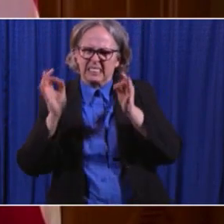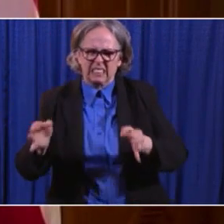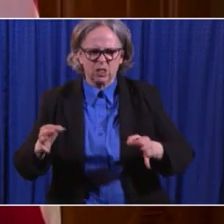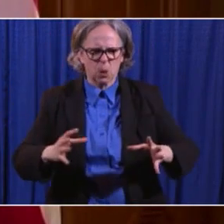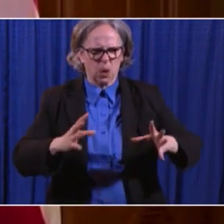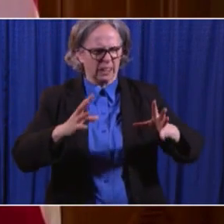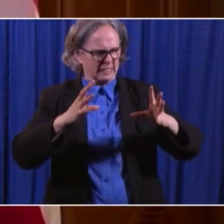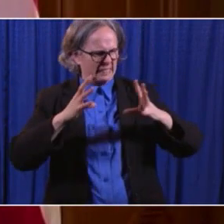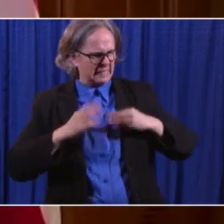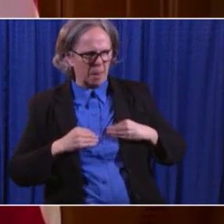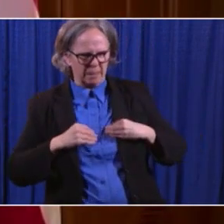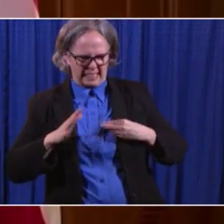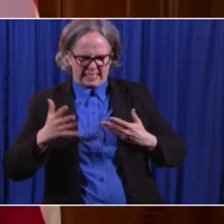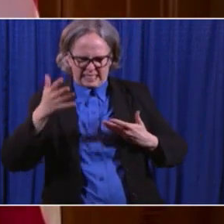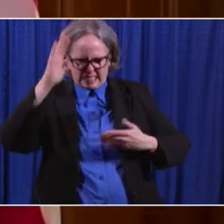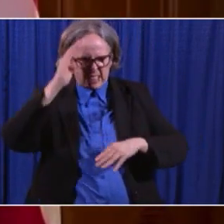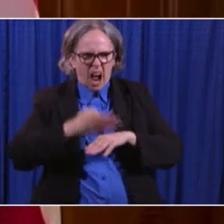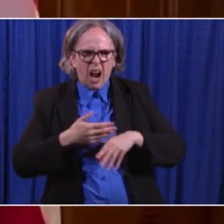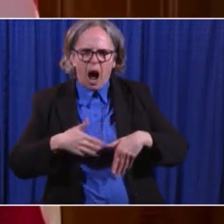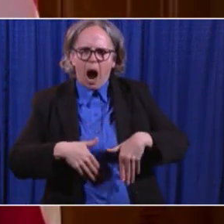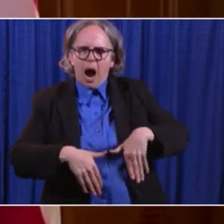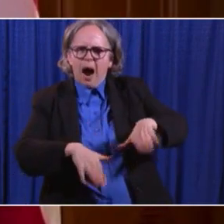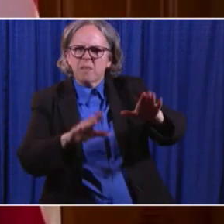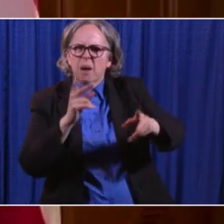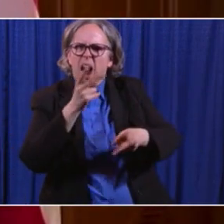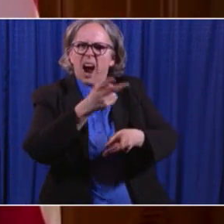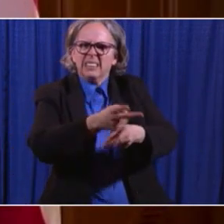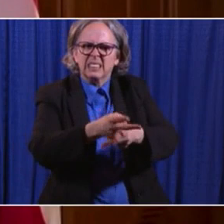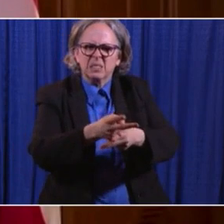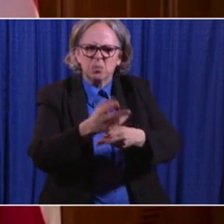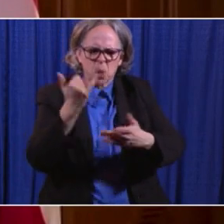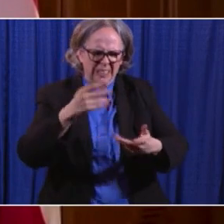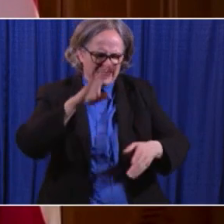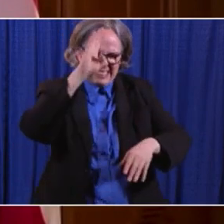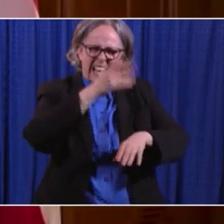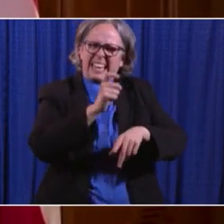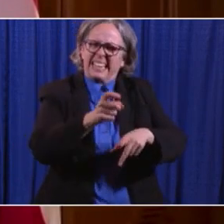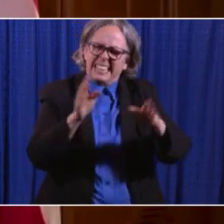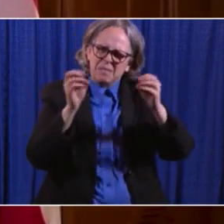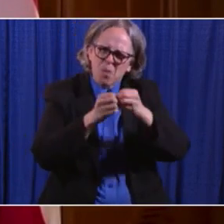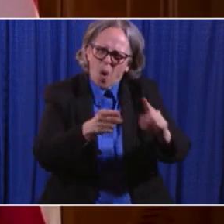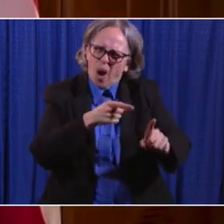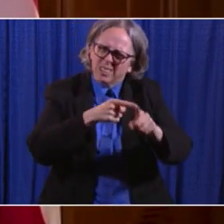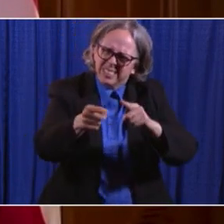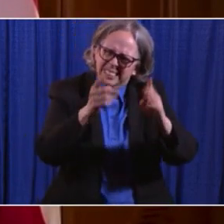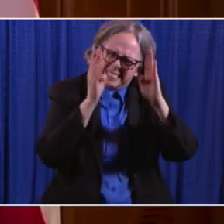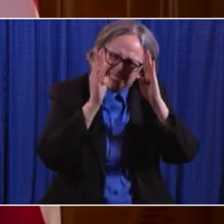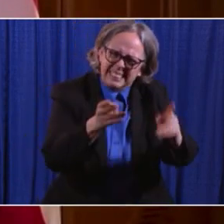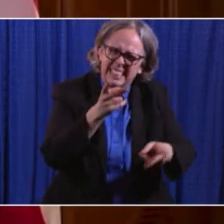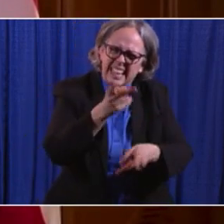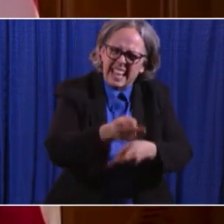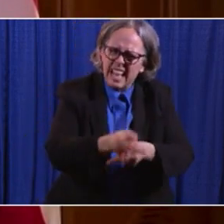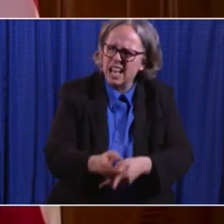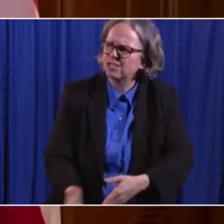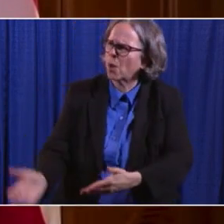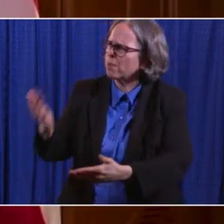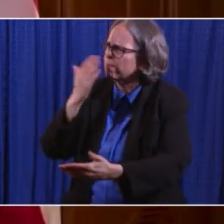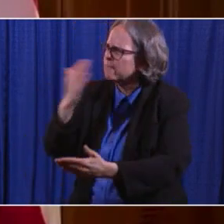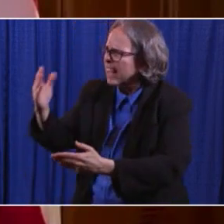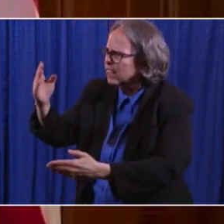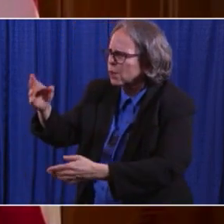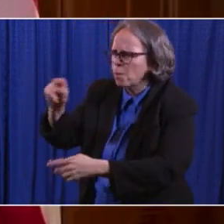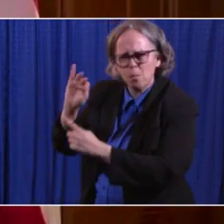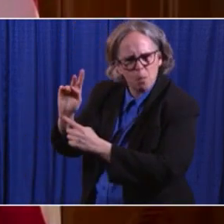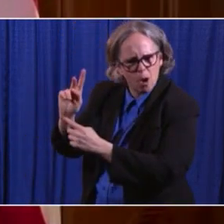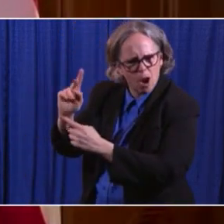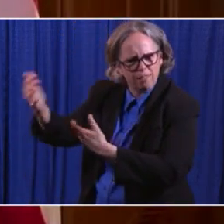received the treatment and care that he needed. Mark, thank you very, very much for joining us today. Thank you for being part of this.